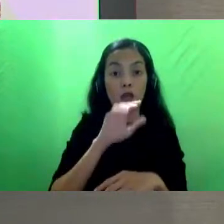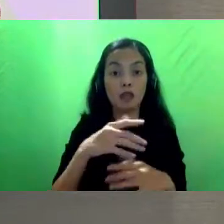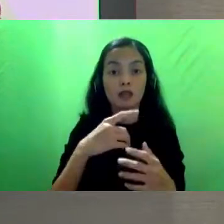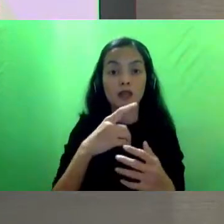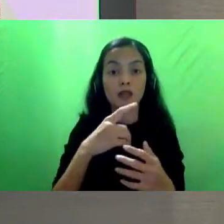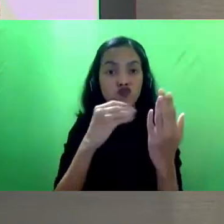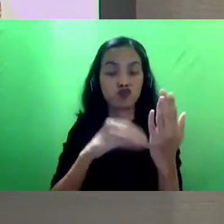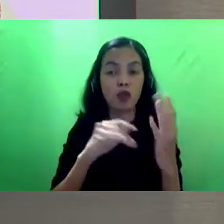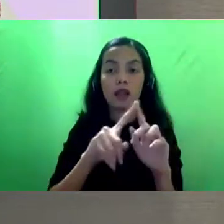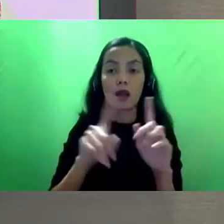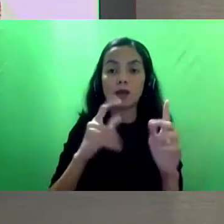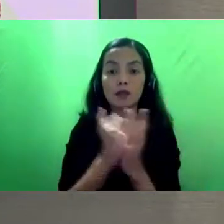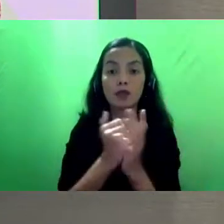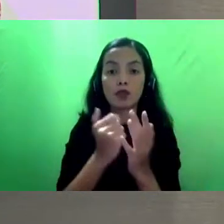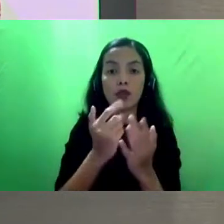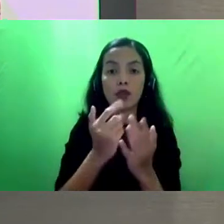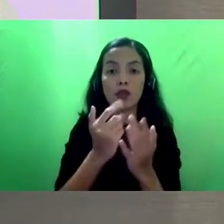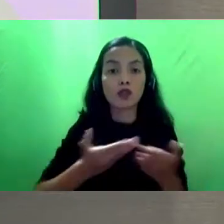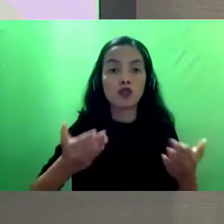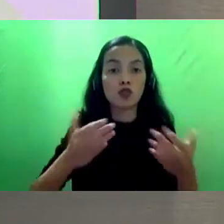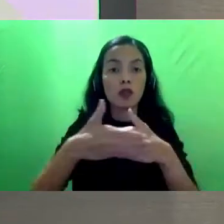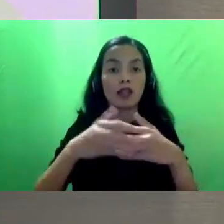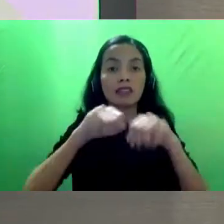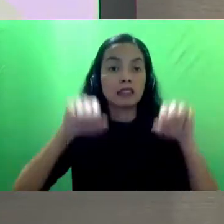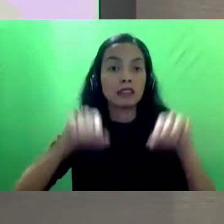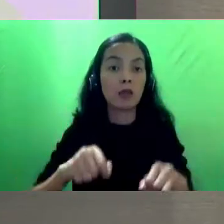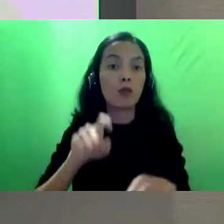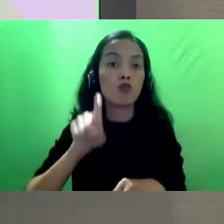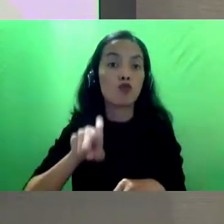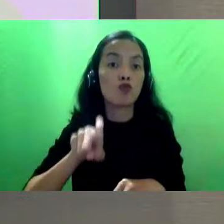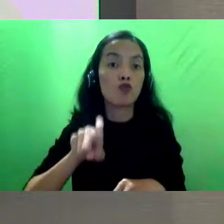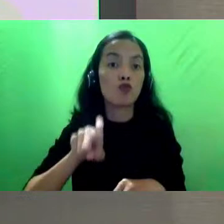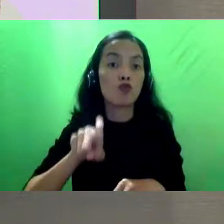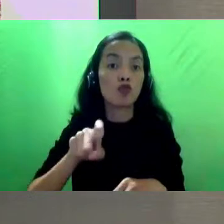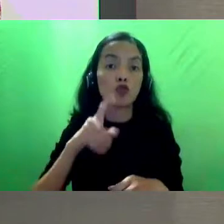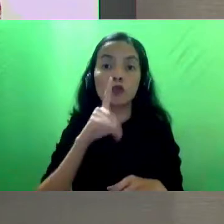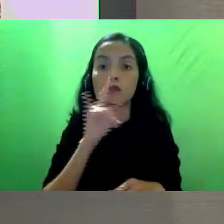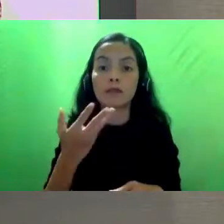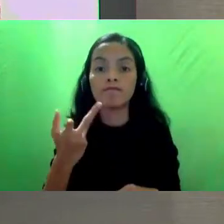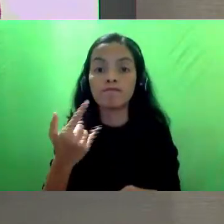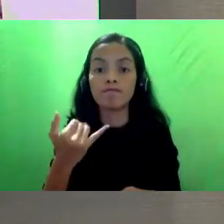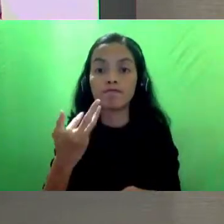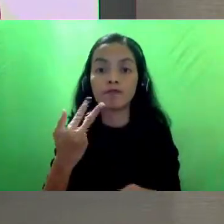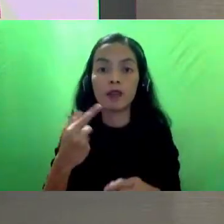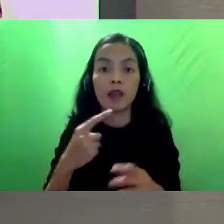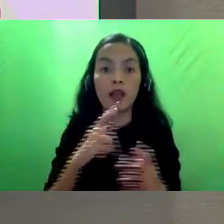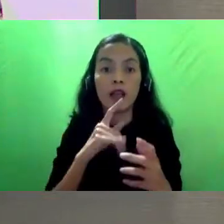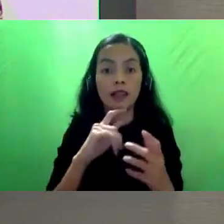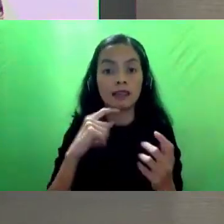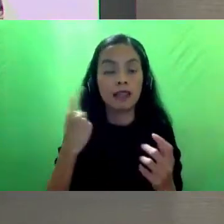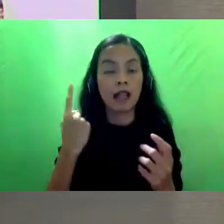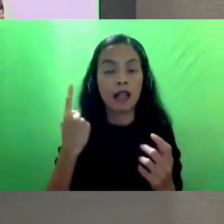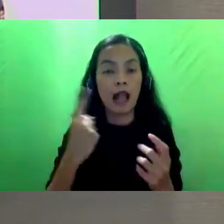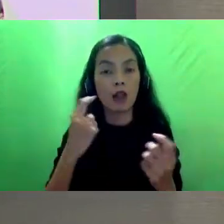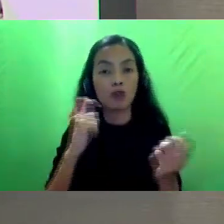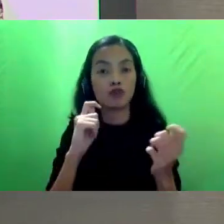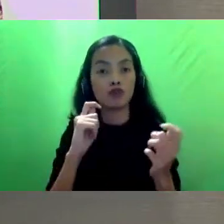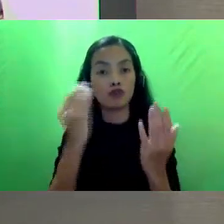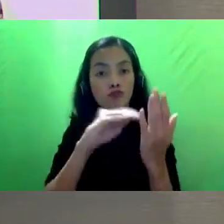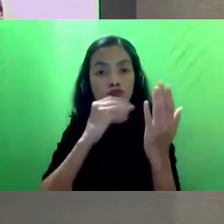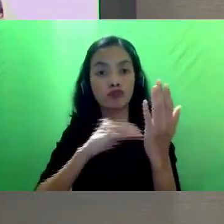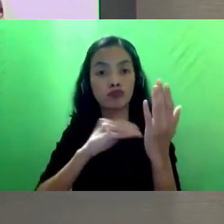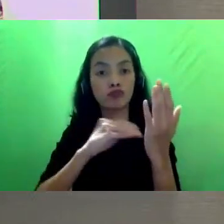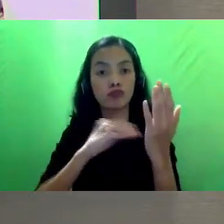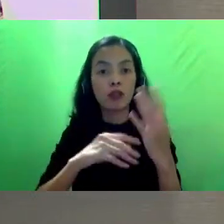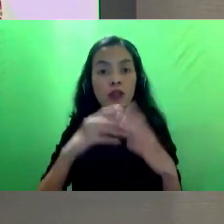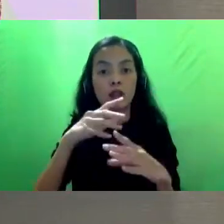protection system will also need the dynamic updating in terms of the bottom-up registration,